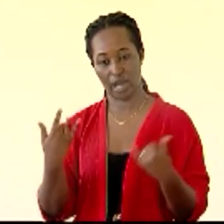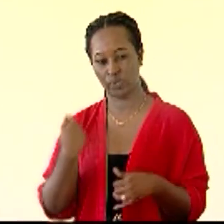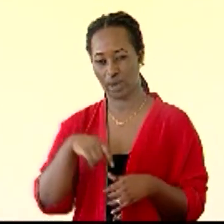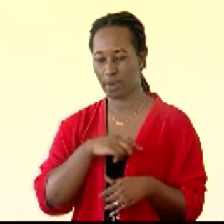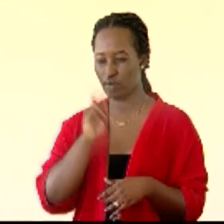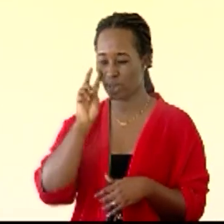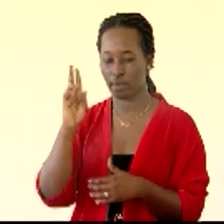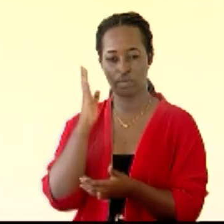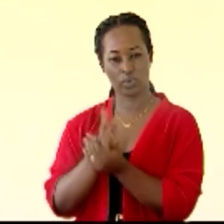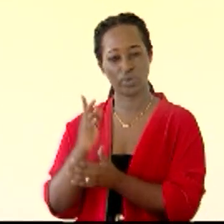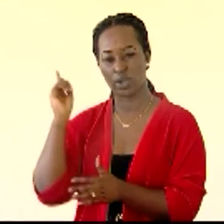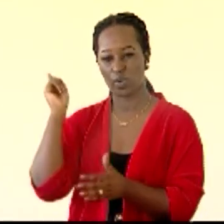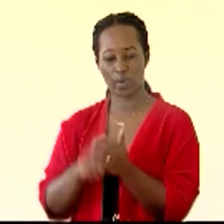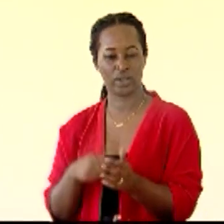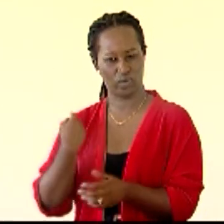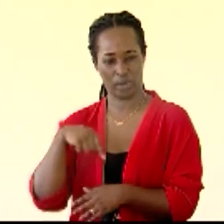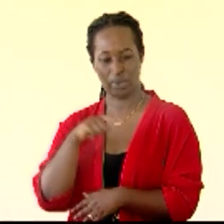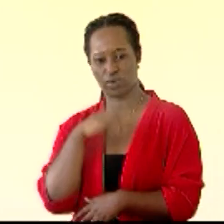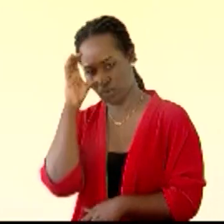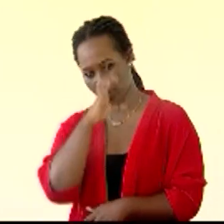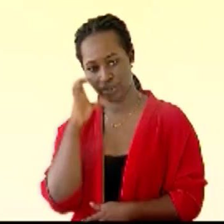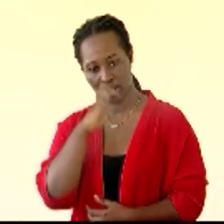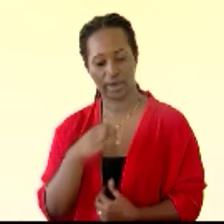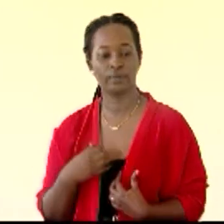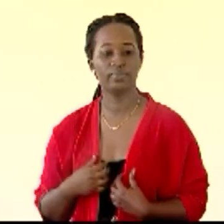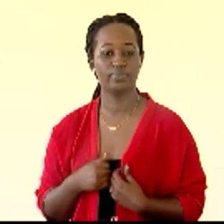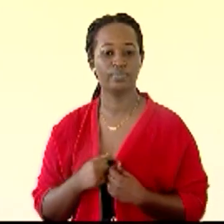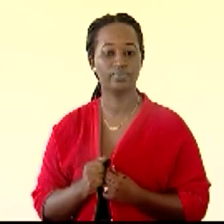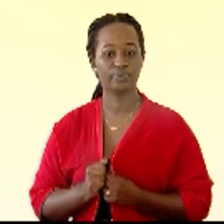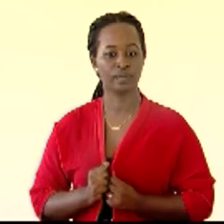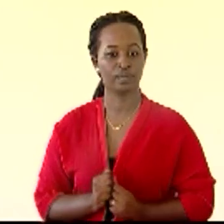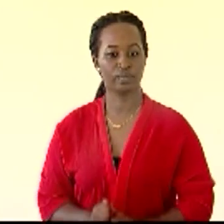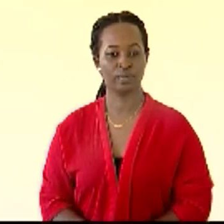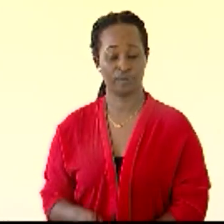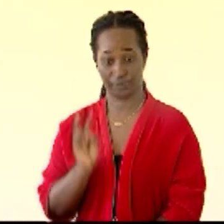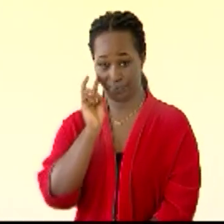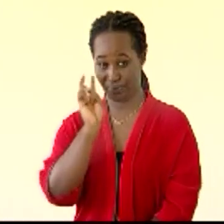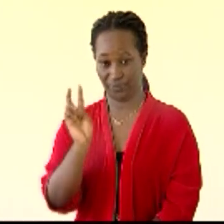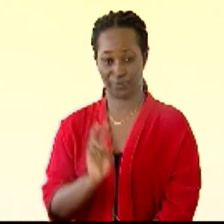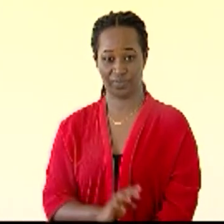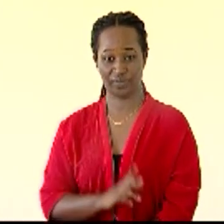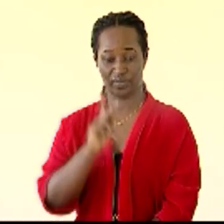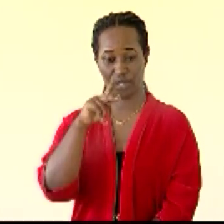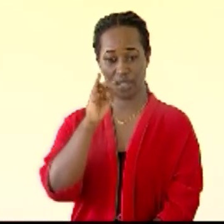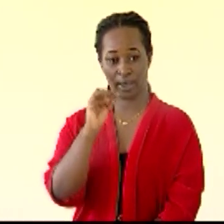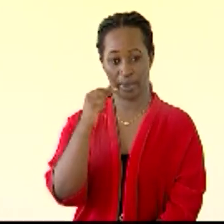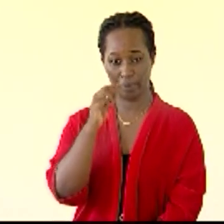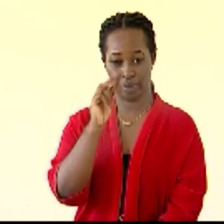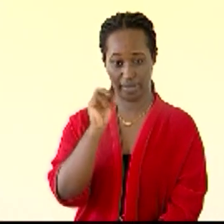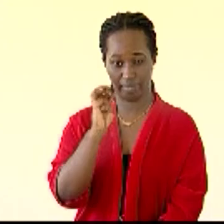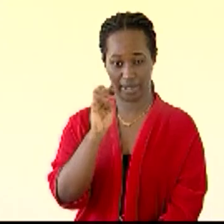exactly what we are looking at. The pump, the pigments,